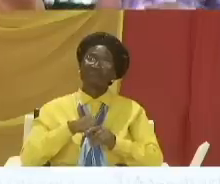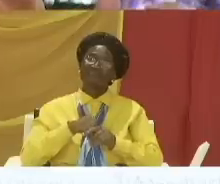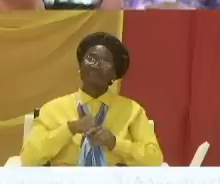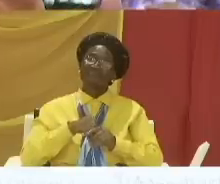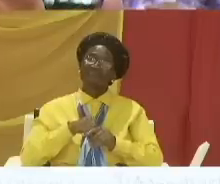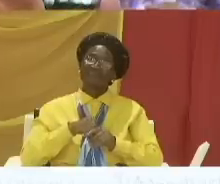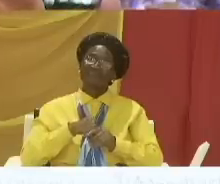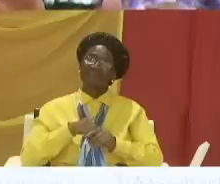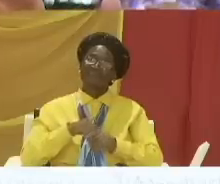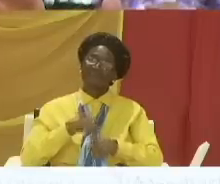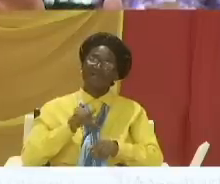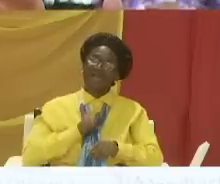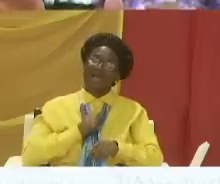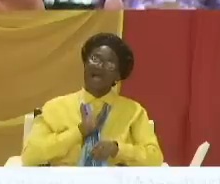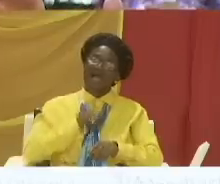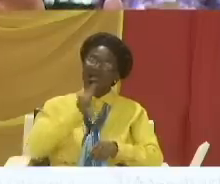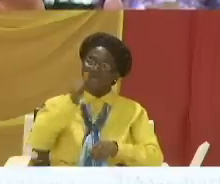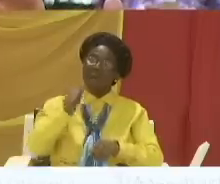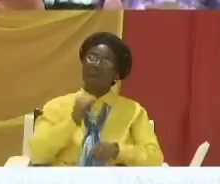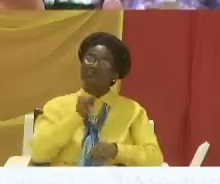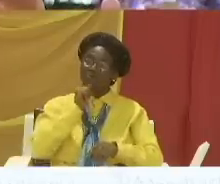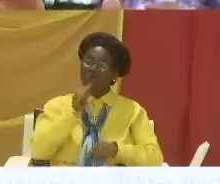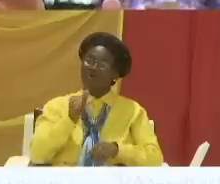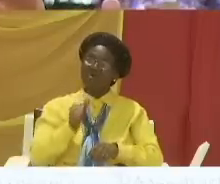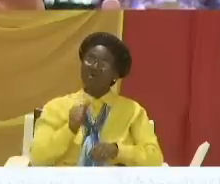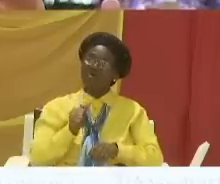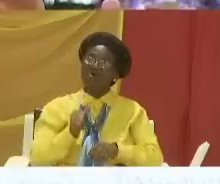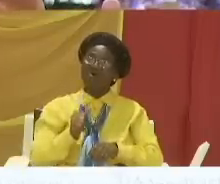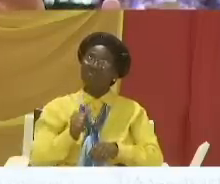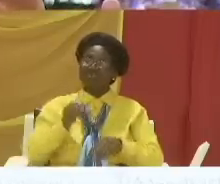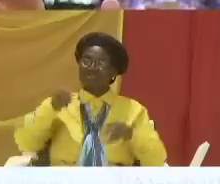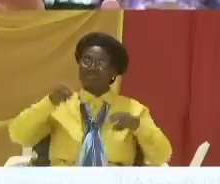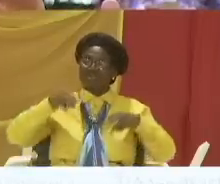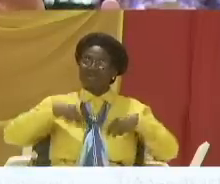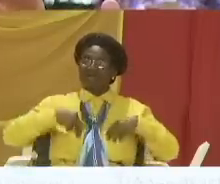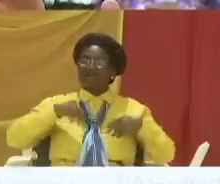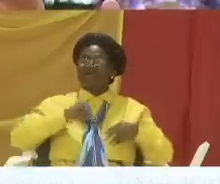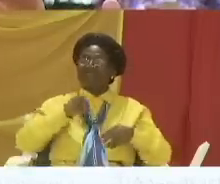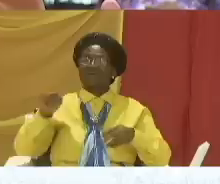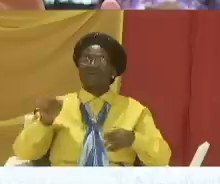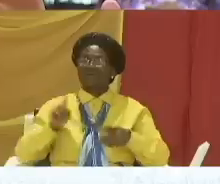I'm not claiming to be the closest man to God on earth.